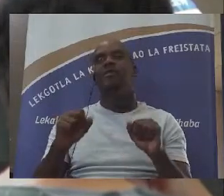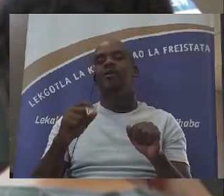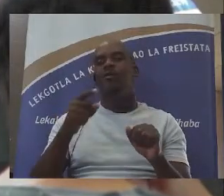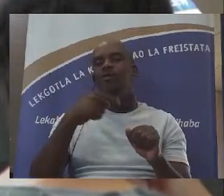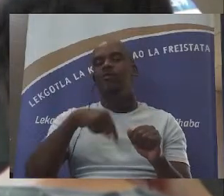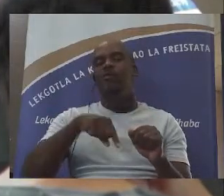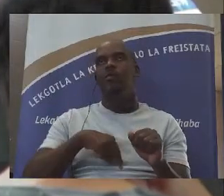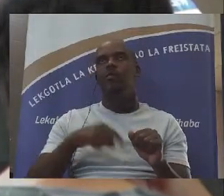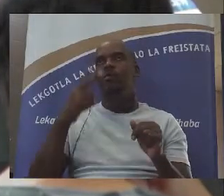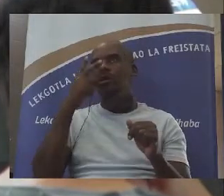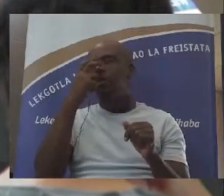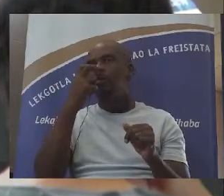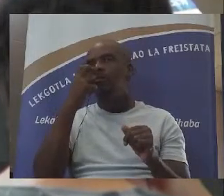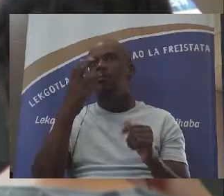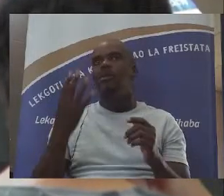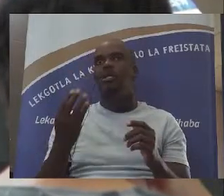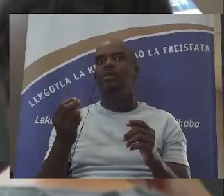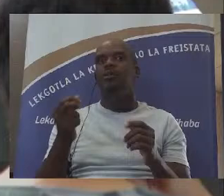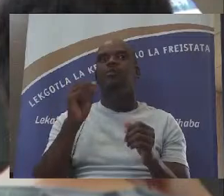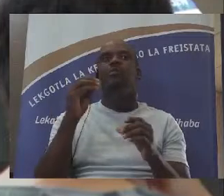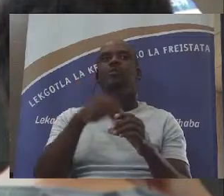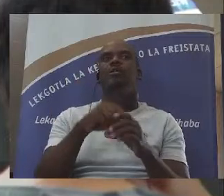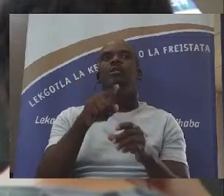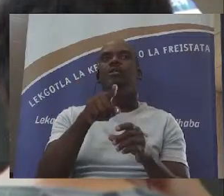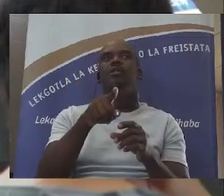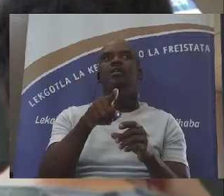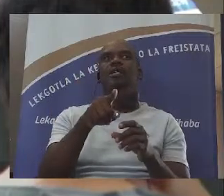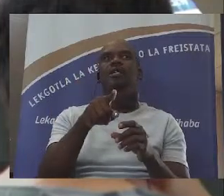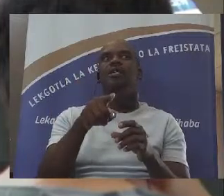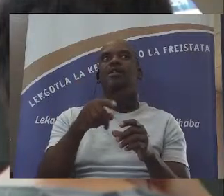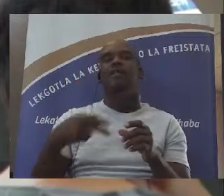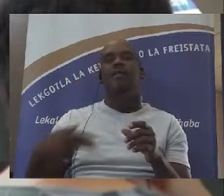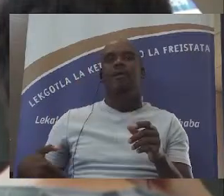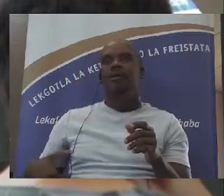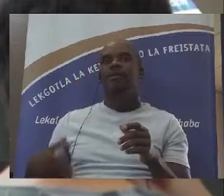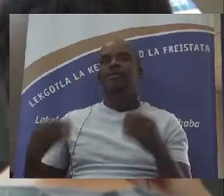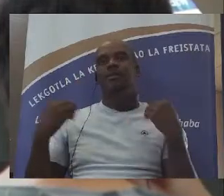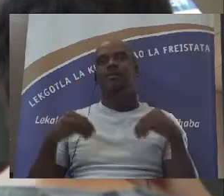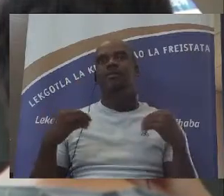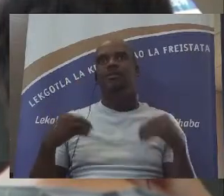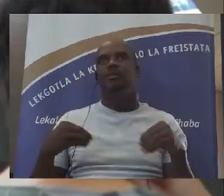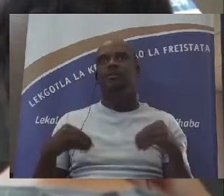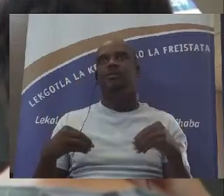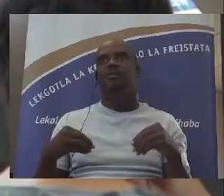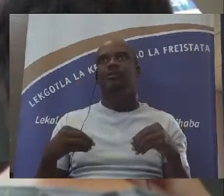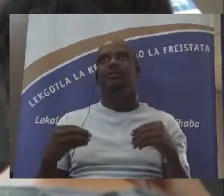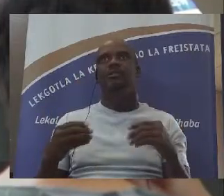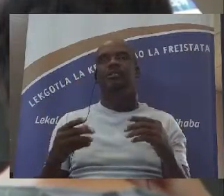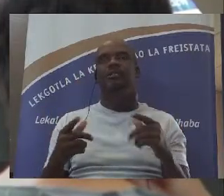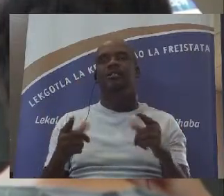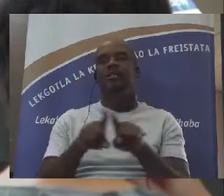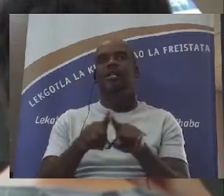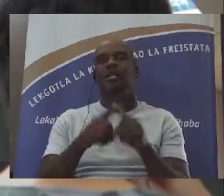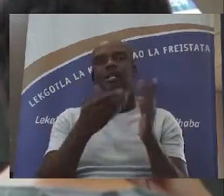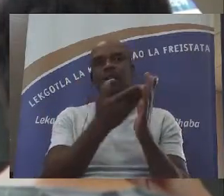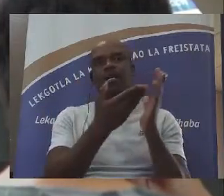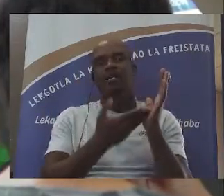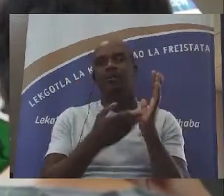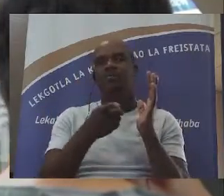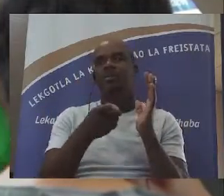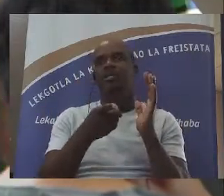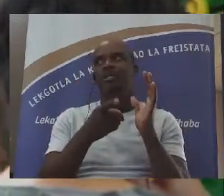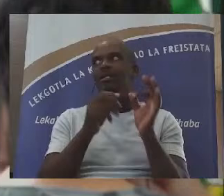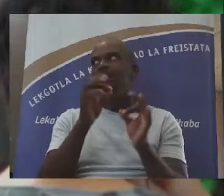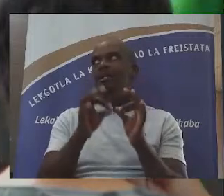to also be in that chain of the petroleum business? But the bill, I give it a thumbs up.